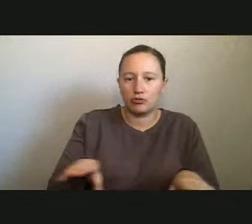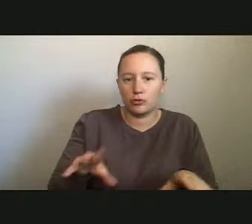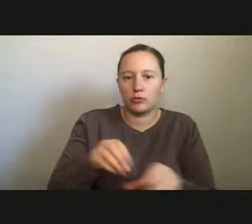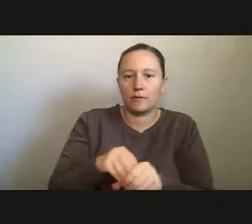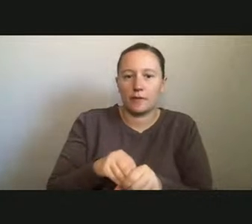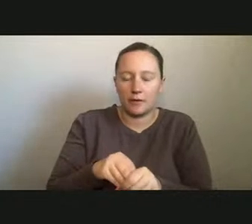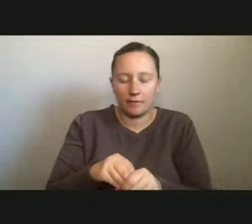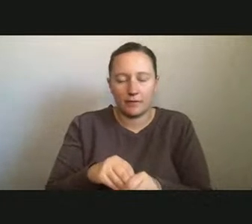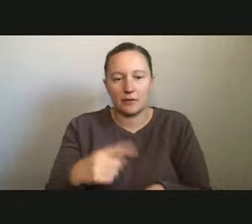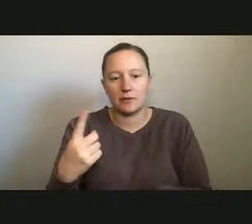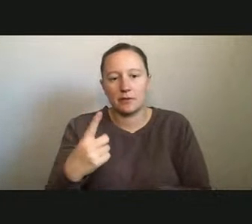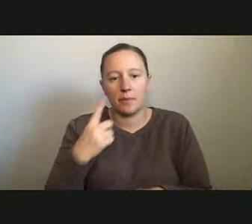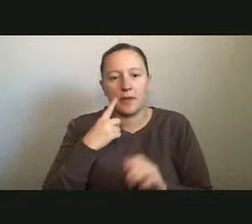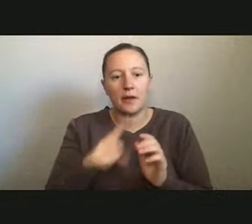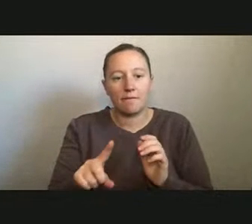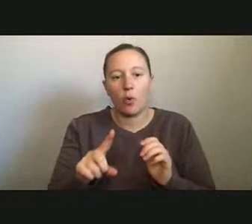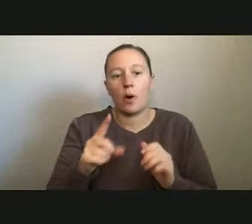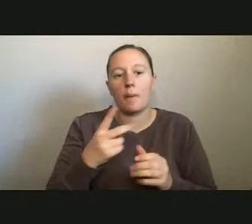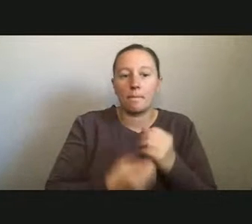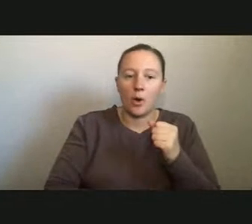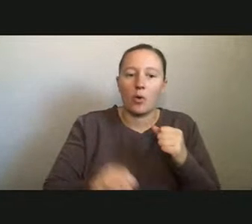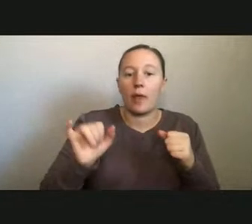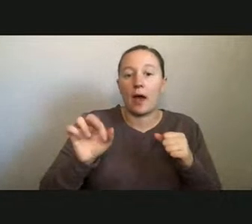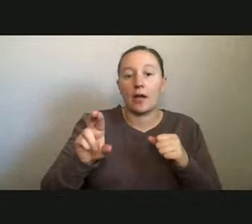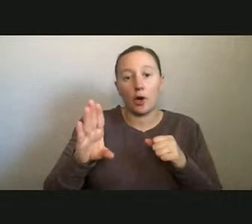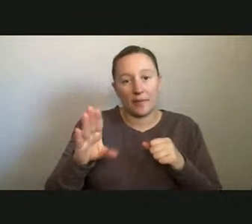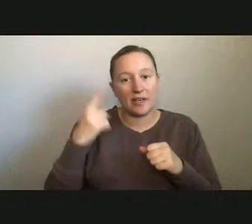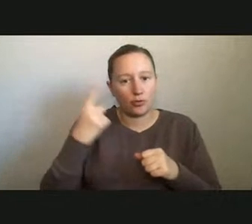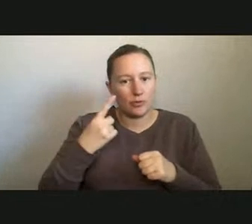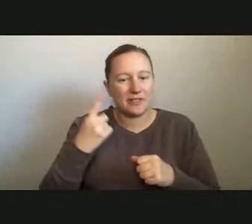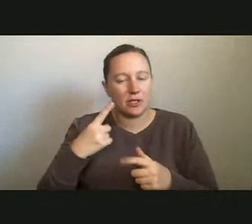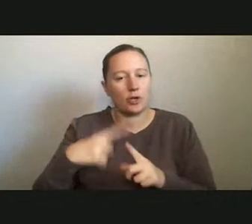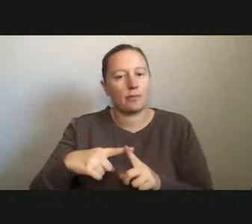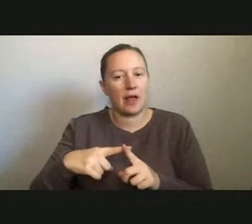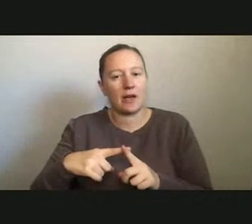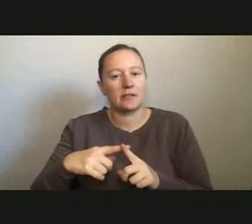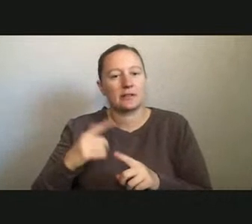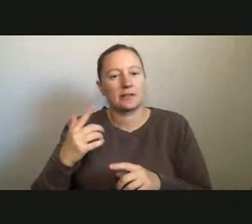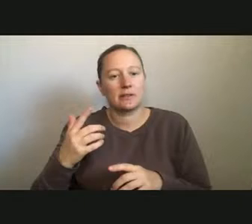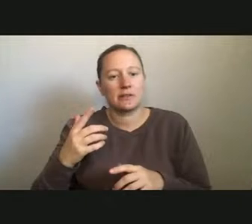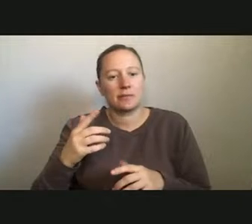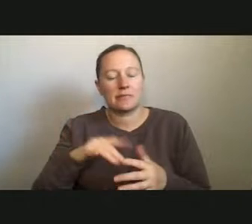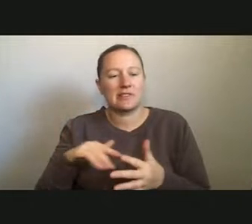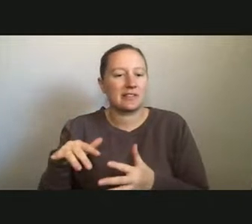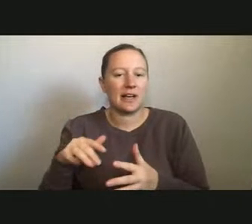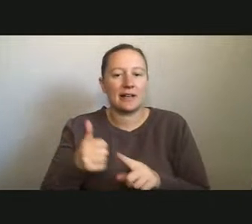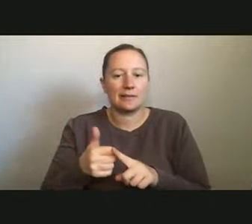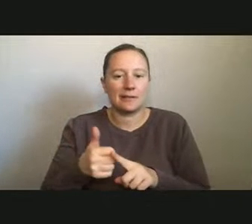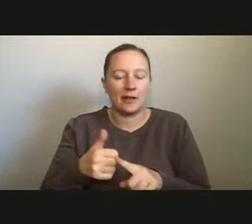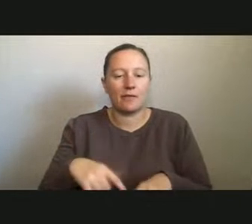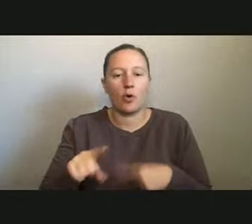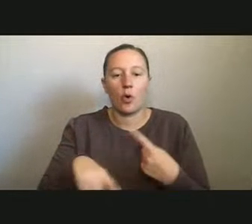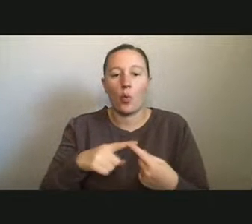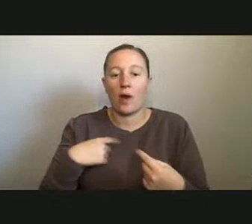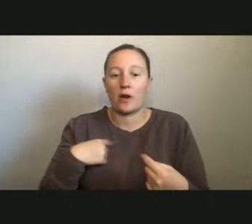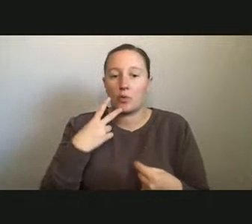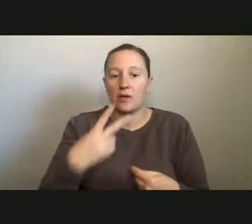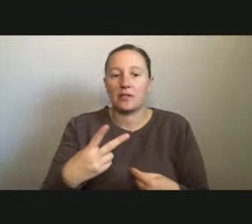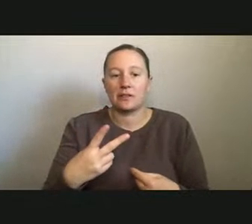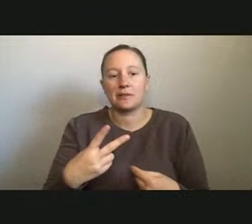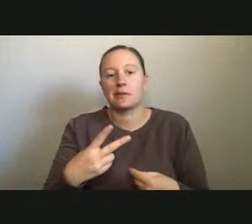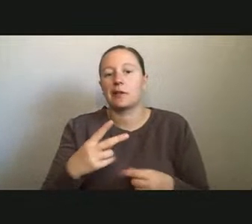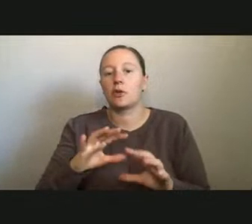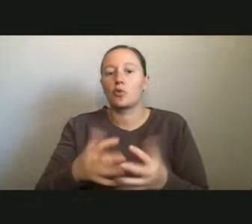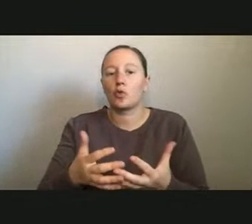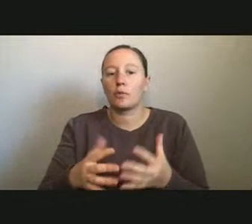consider, but also for IRBs. When we're looking at participation of groups with additional protections,